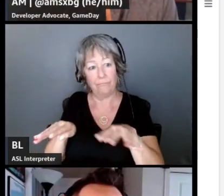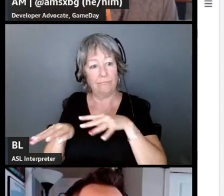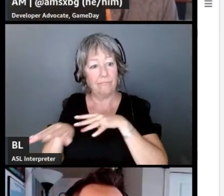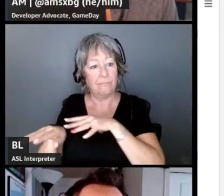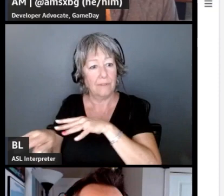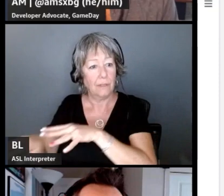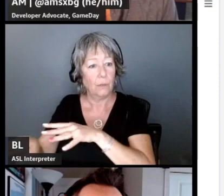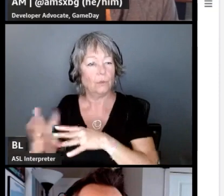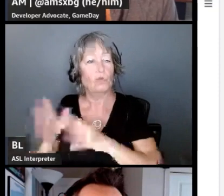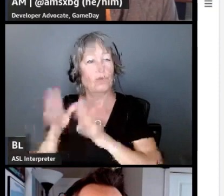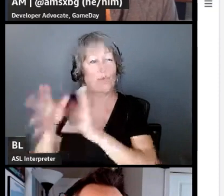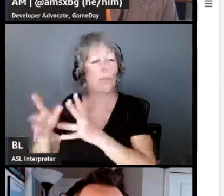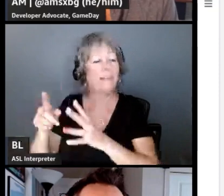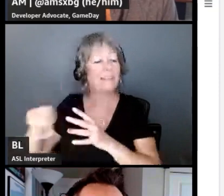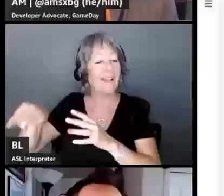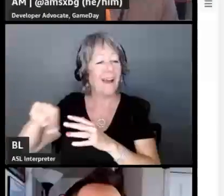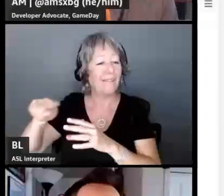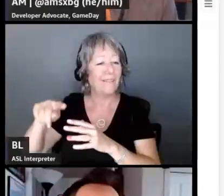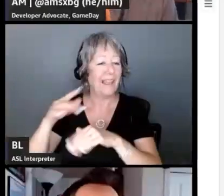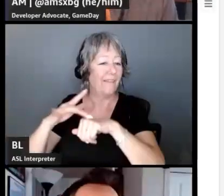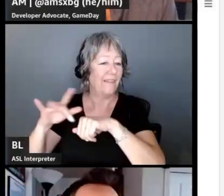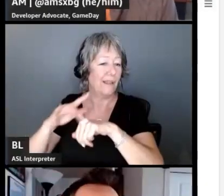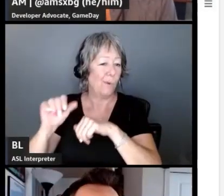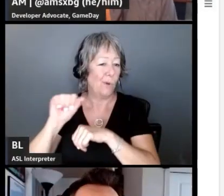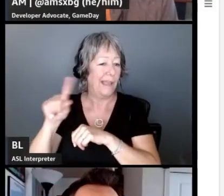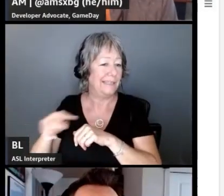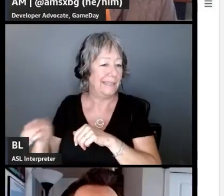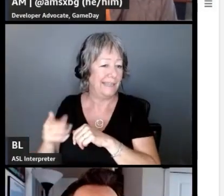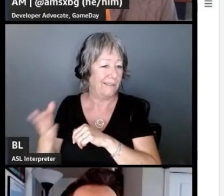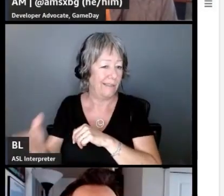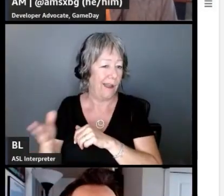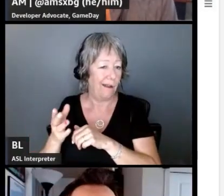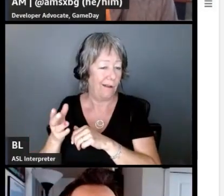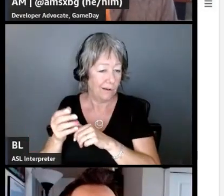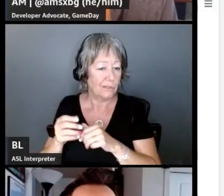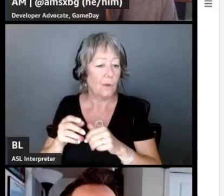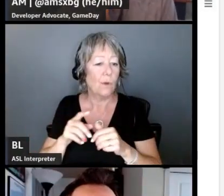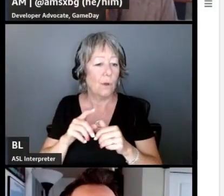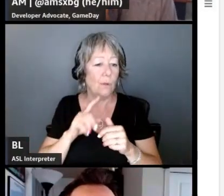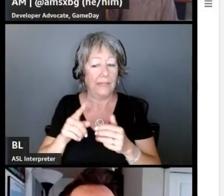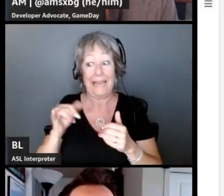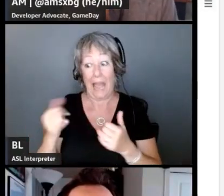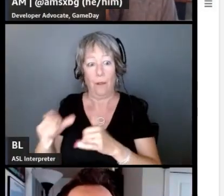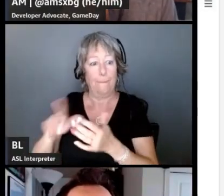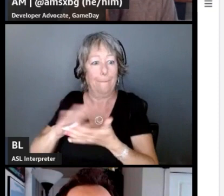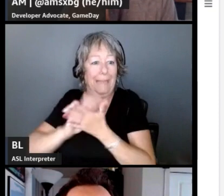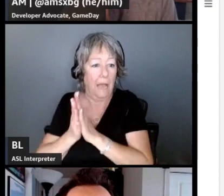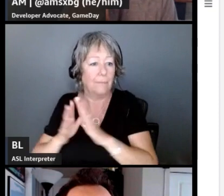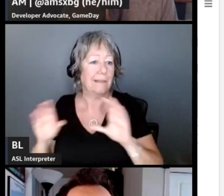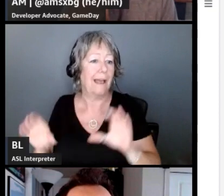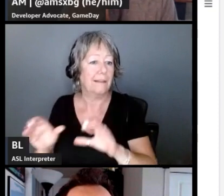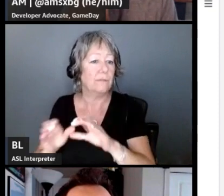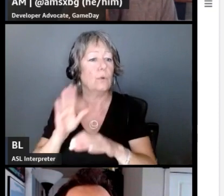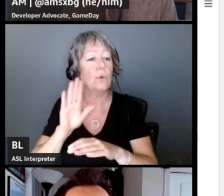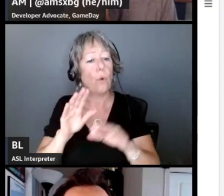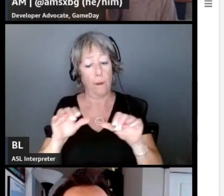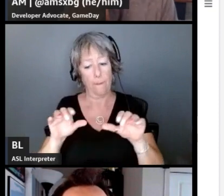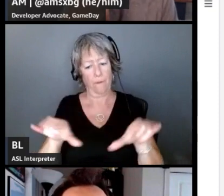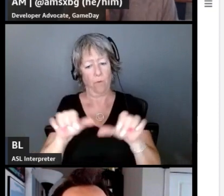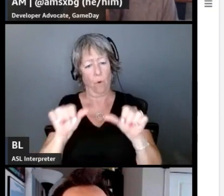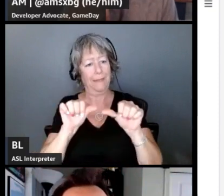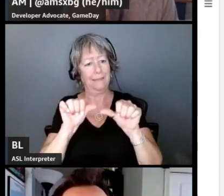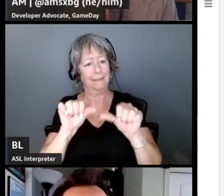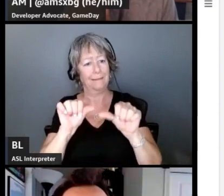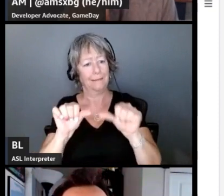rest of the available AZs, right? And the standby which has now become active. Your performance remains consistent. This is something